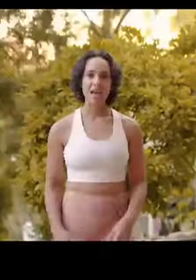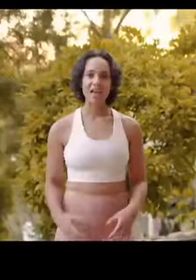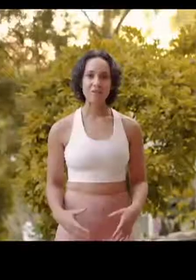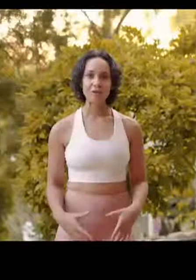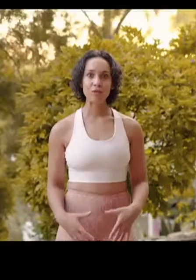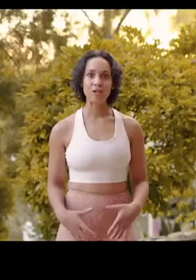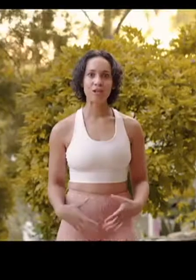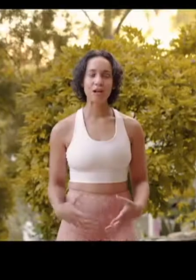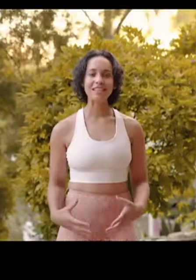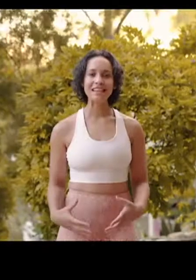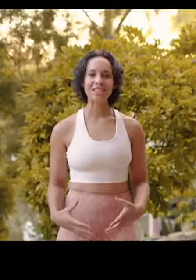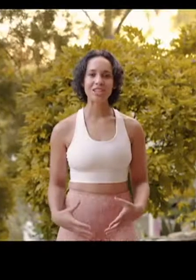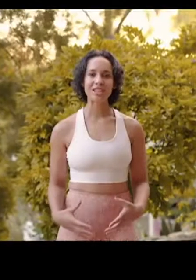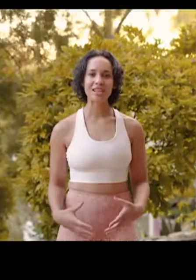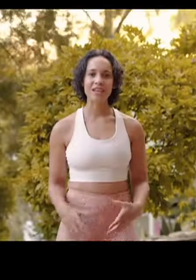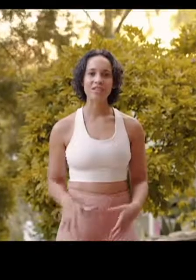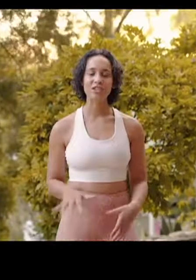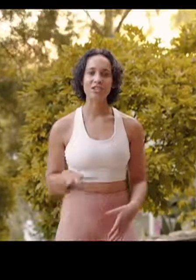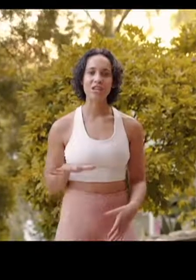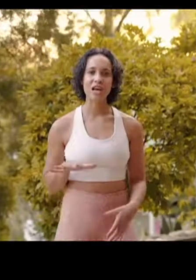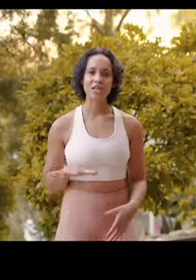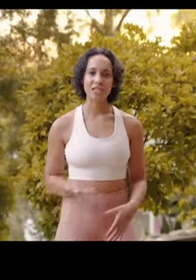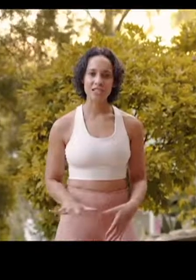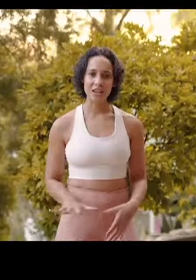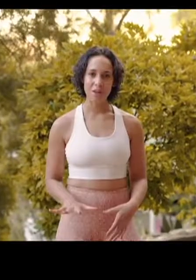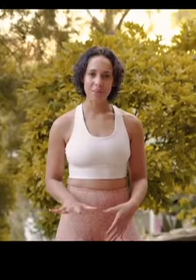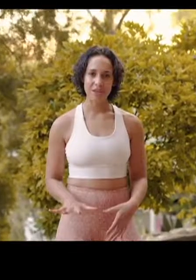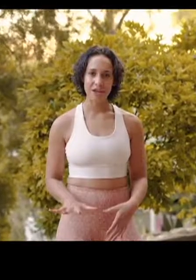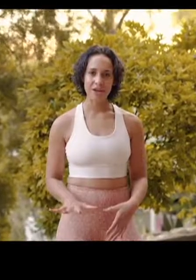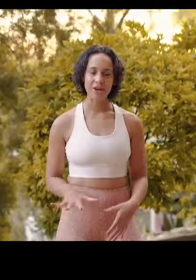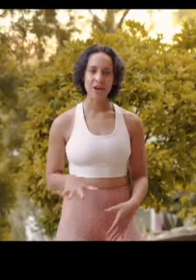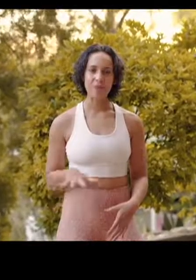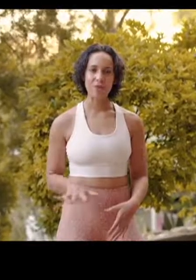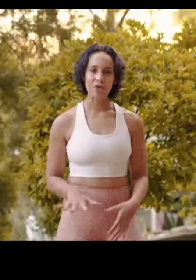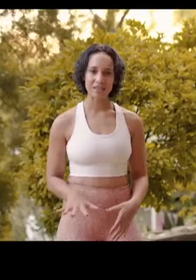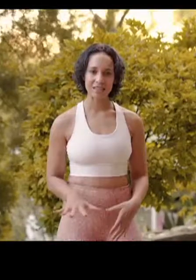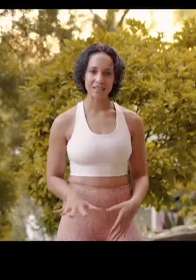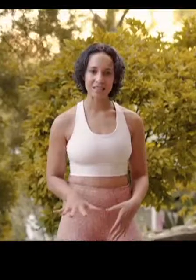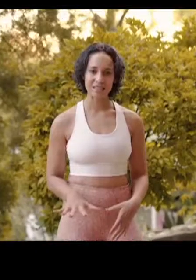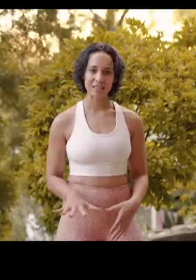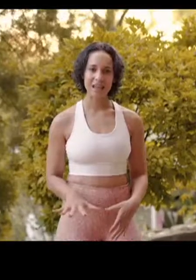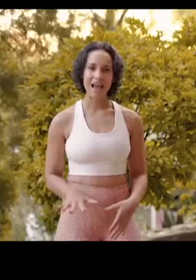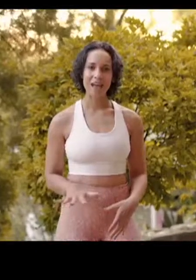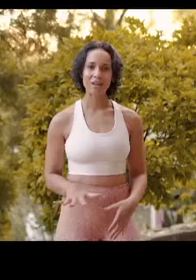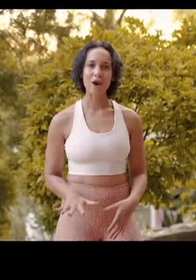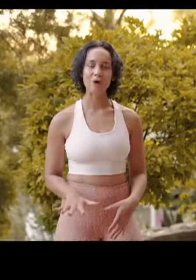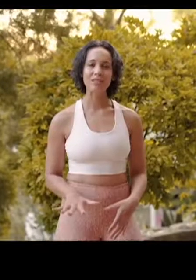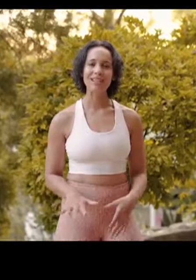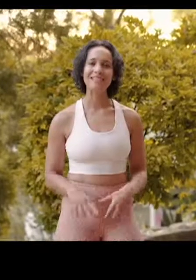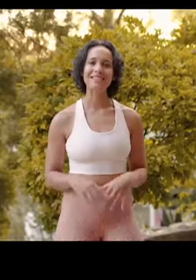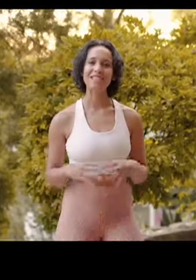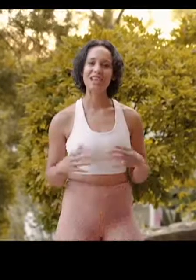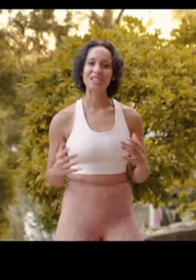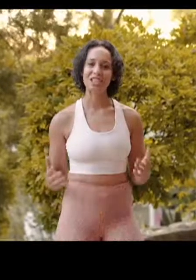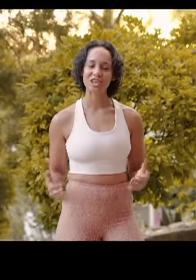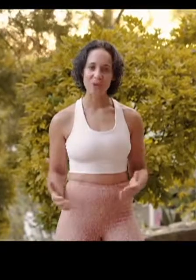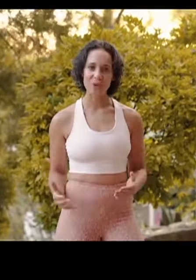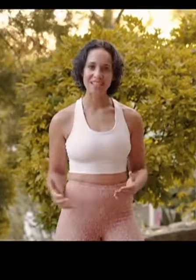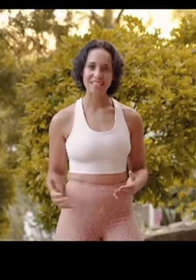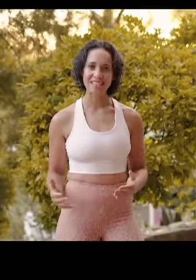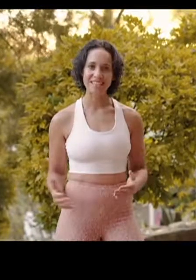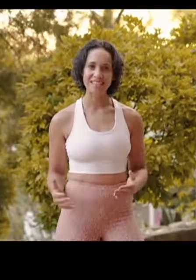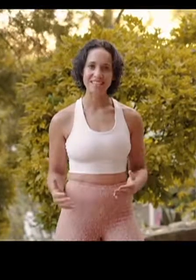it. If you feel a lot of tension, then just stop there, press into it, and hold it until the